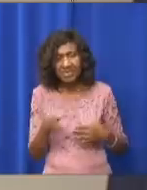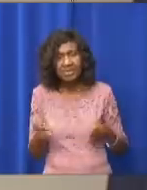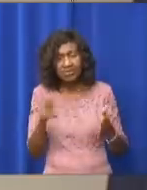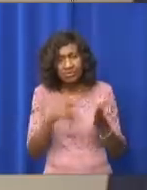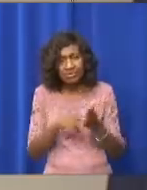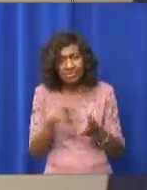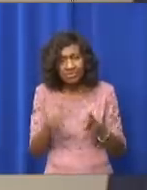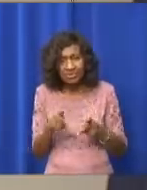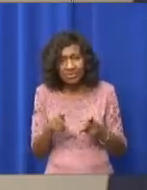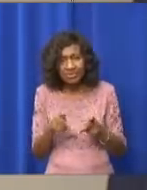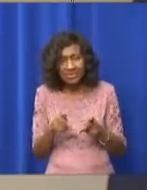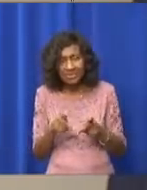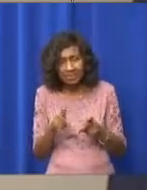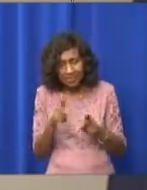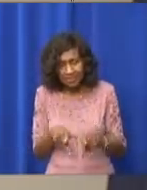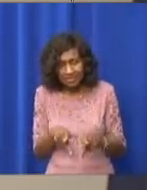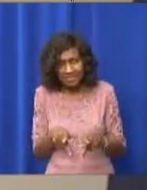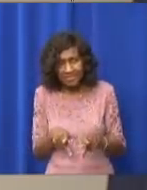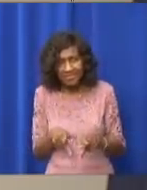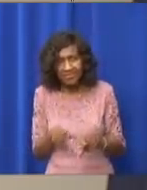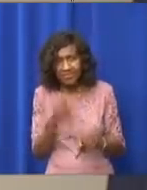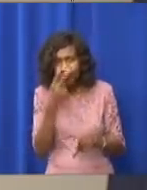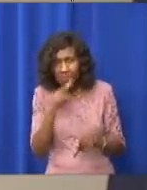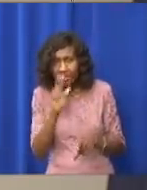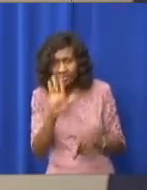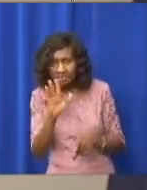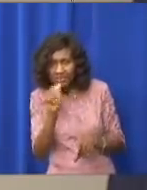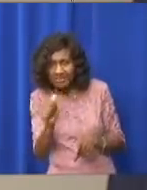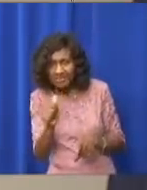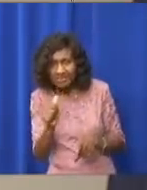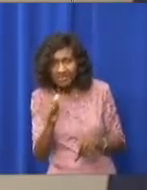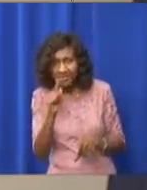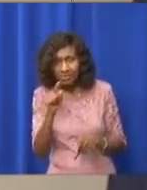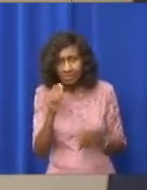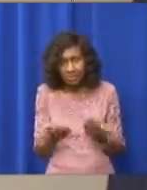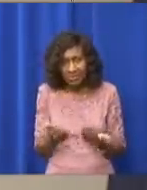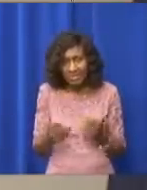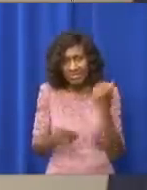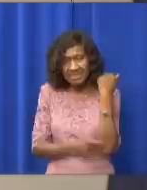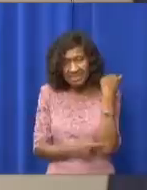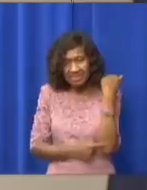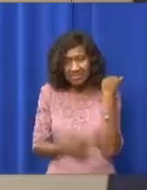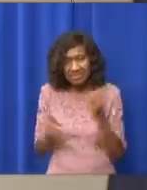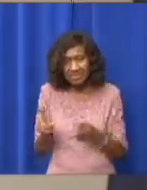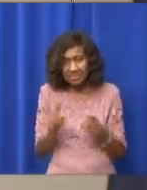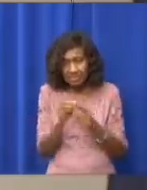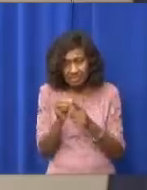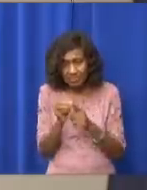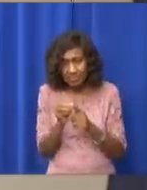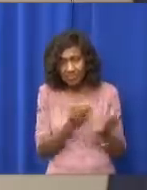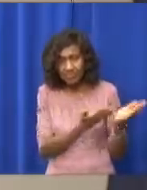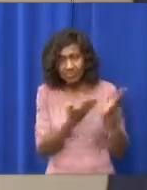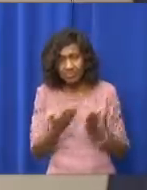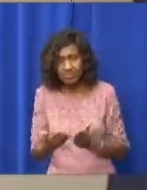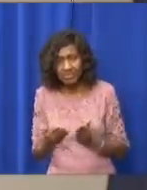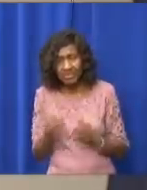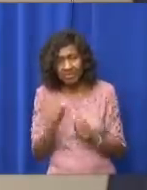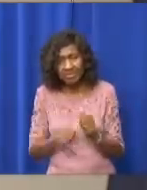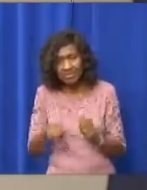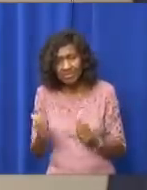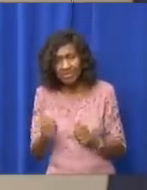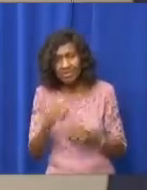but watch yourselves, or you may be also tempted. Carry each other's burden, and in this way fulfill the law